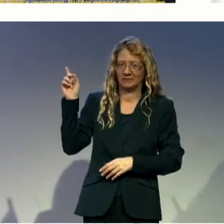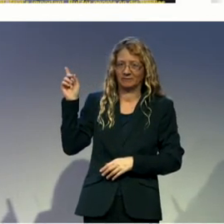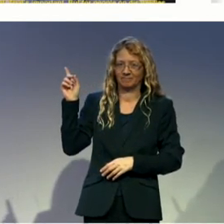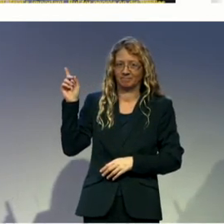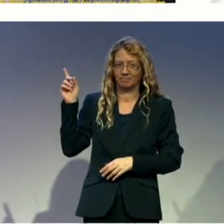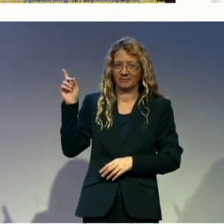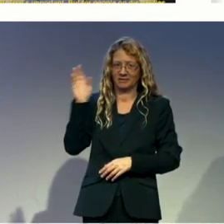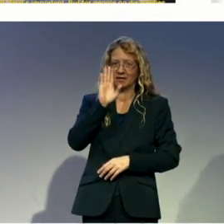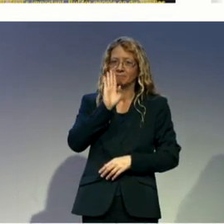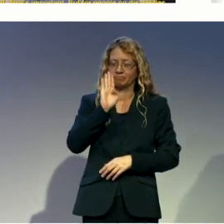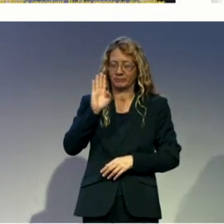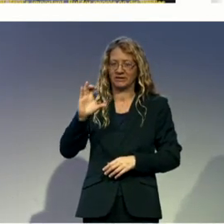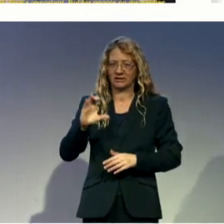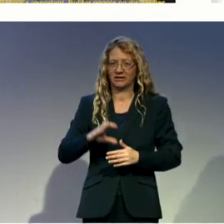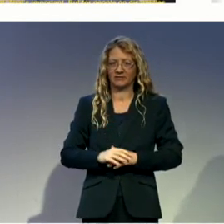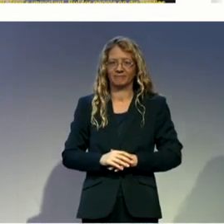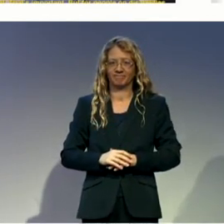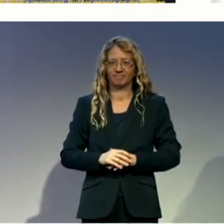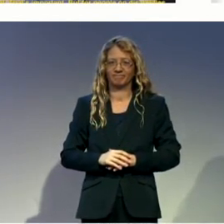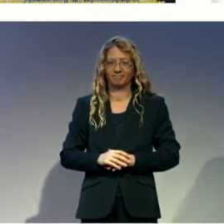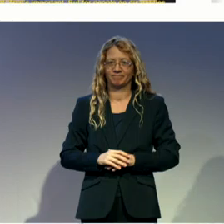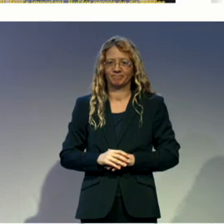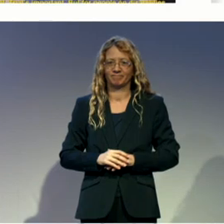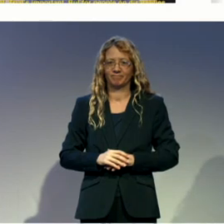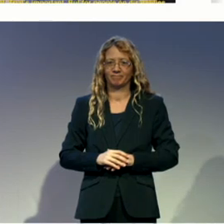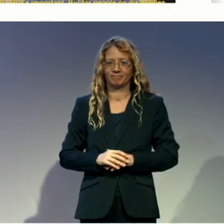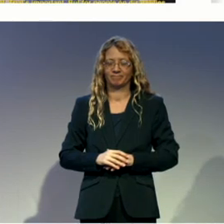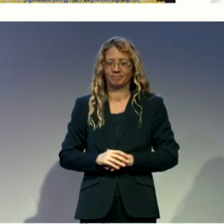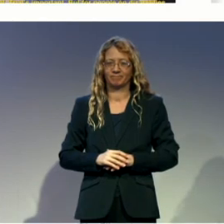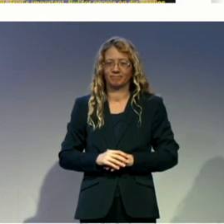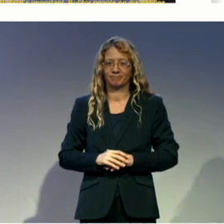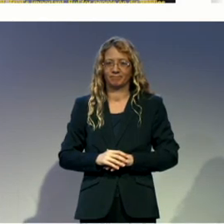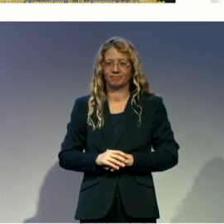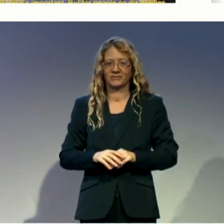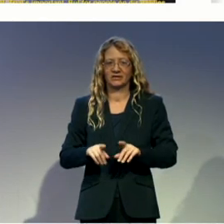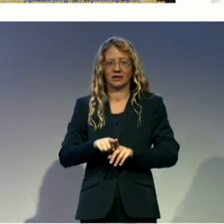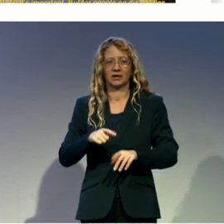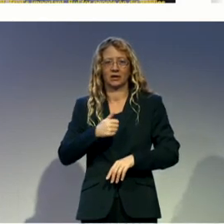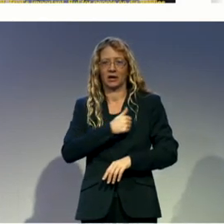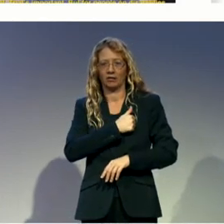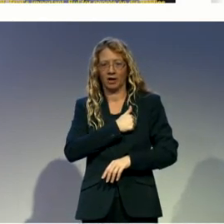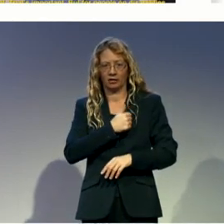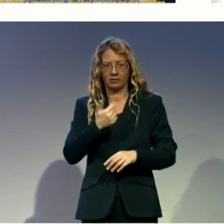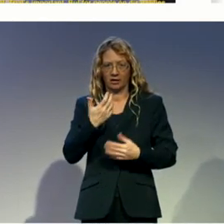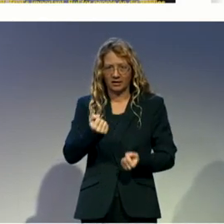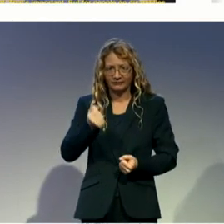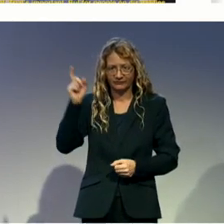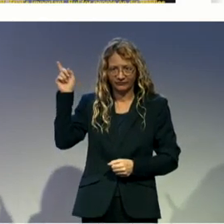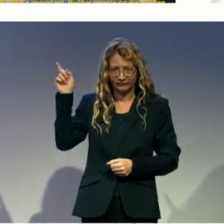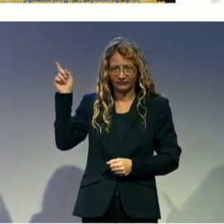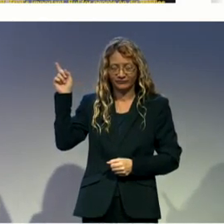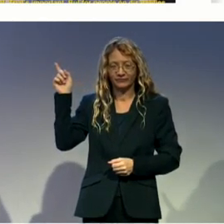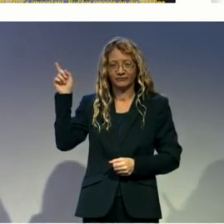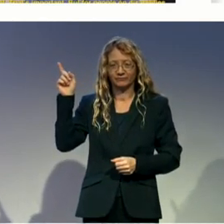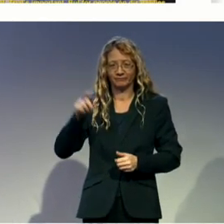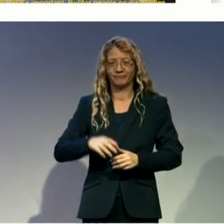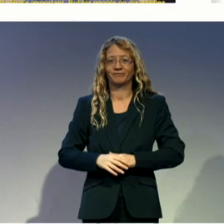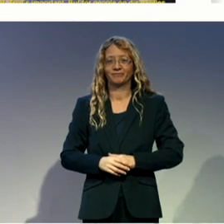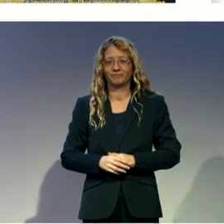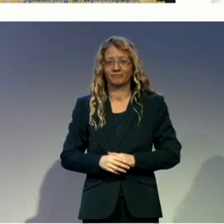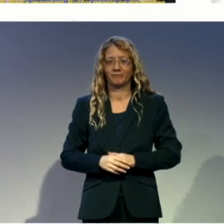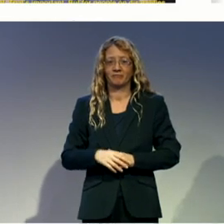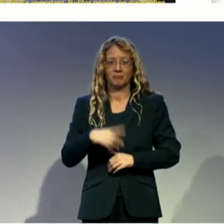and the Disability Matters Manitoba project in Canada, which saw politicians create easy language videos in the lead up to the